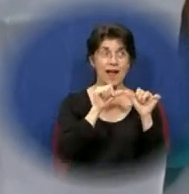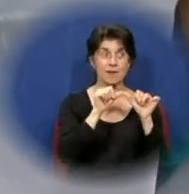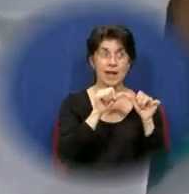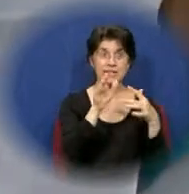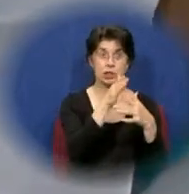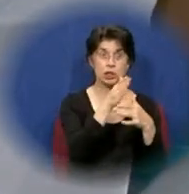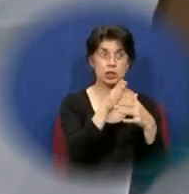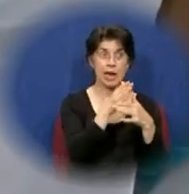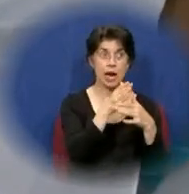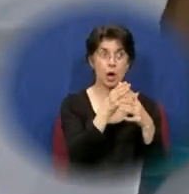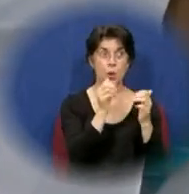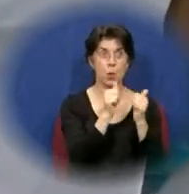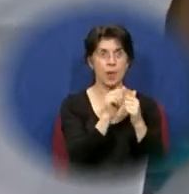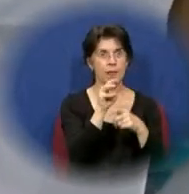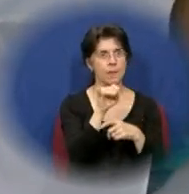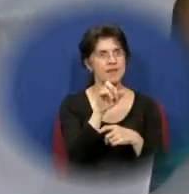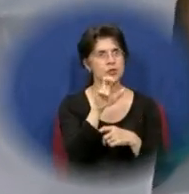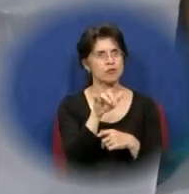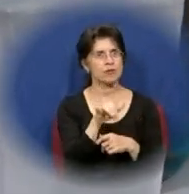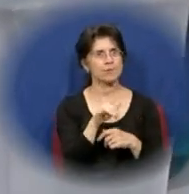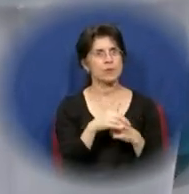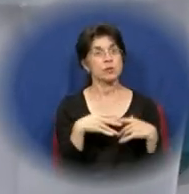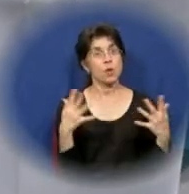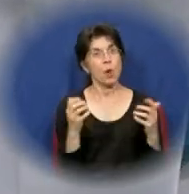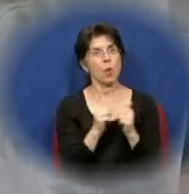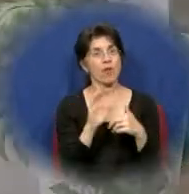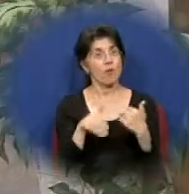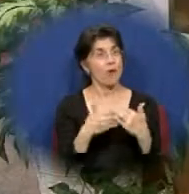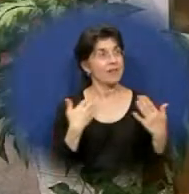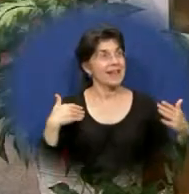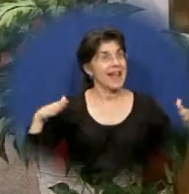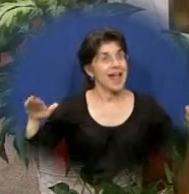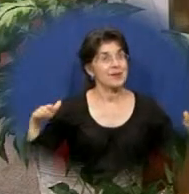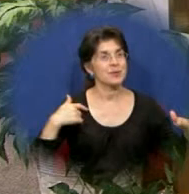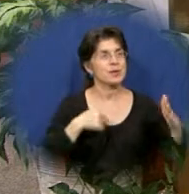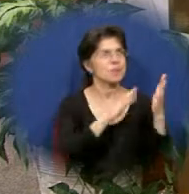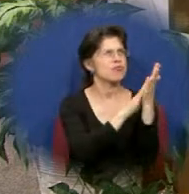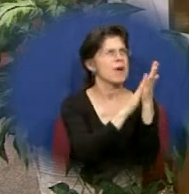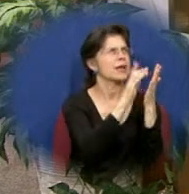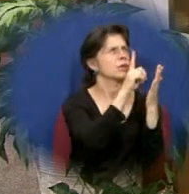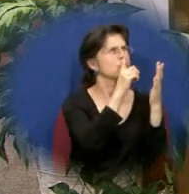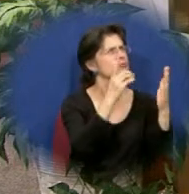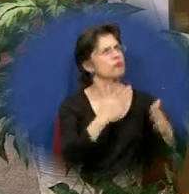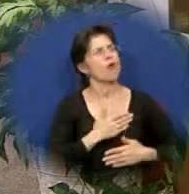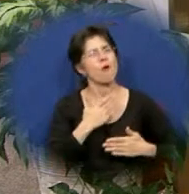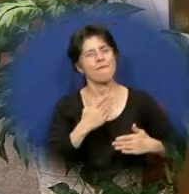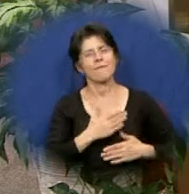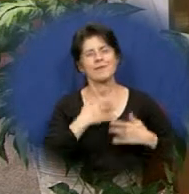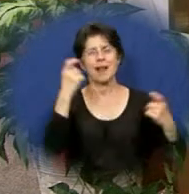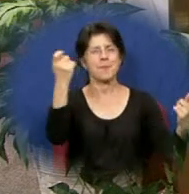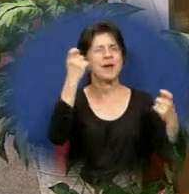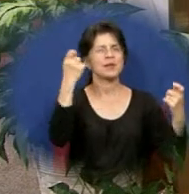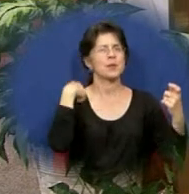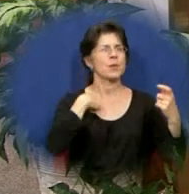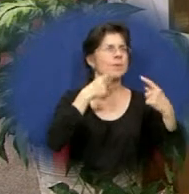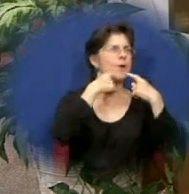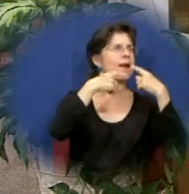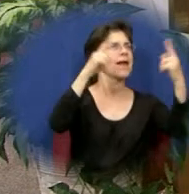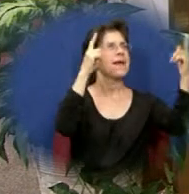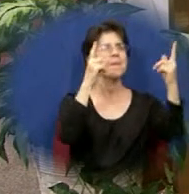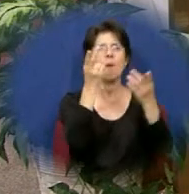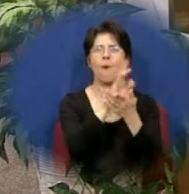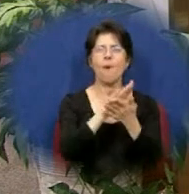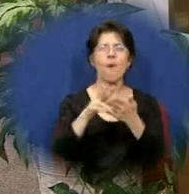in the Paschal mystery. And so with all the angels, we praise you, as in joyful celebration, we acclaim. Holy,